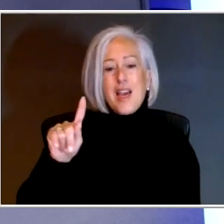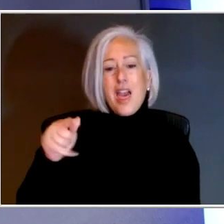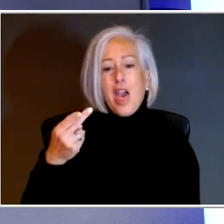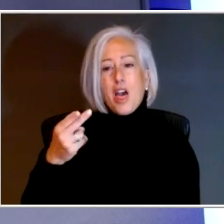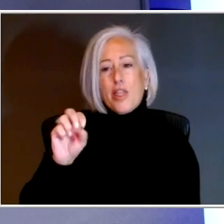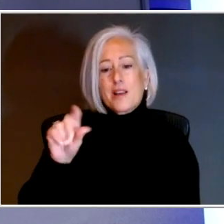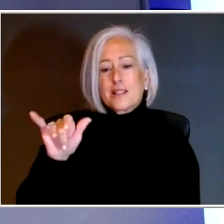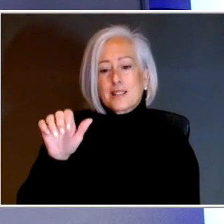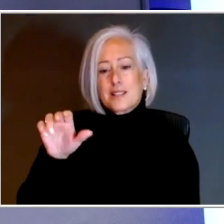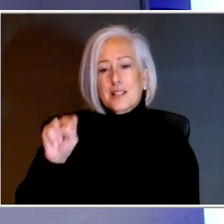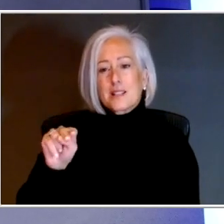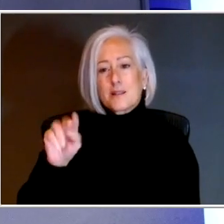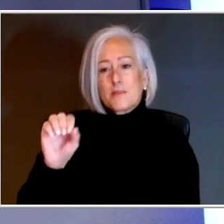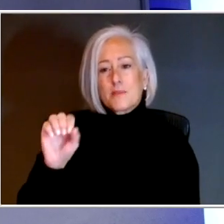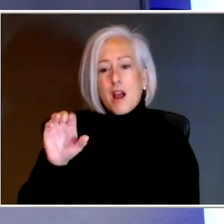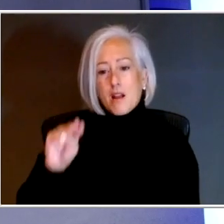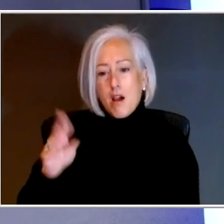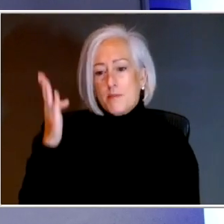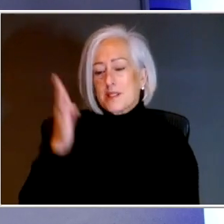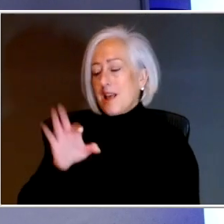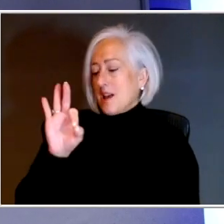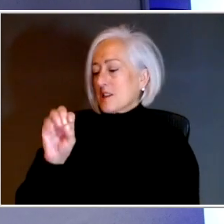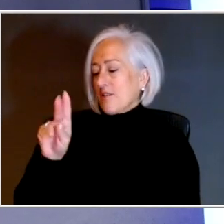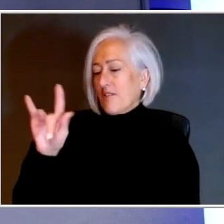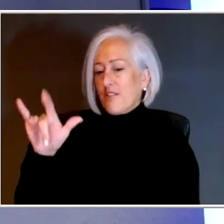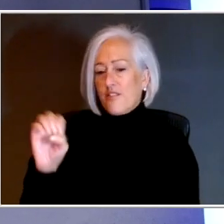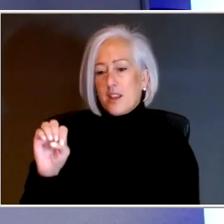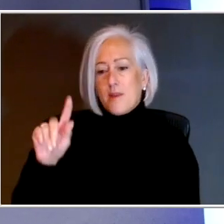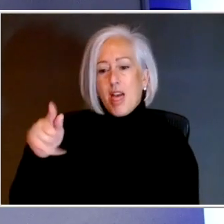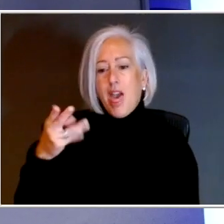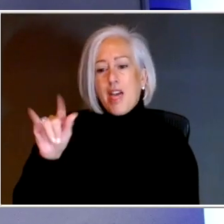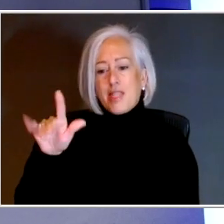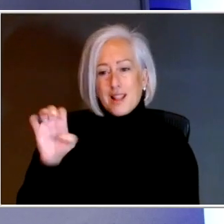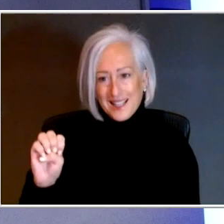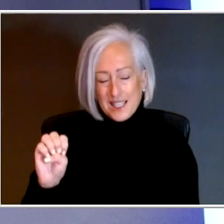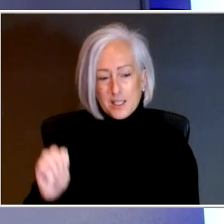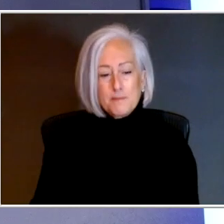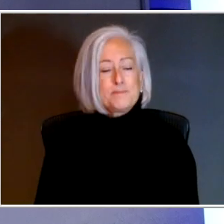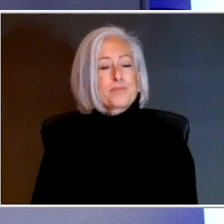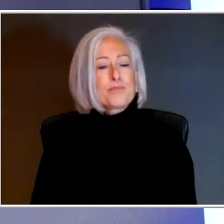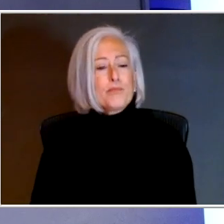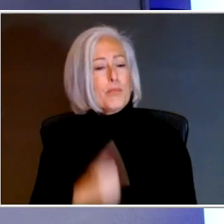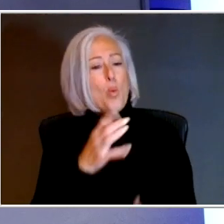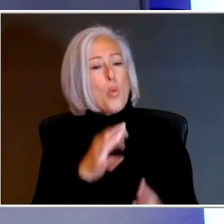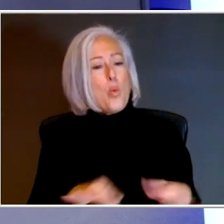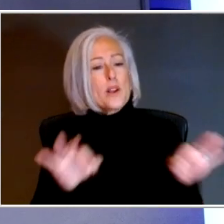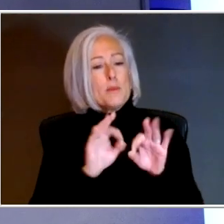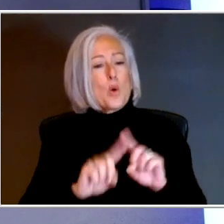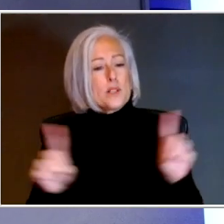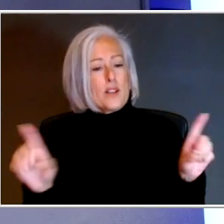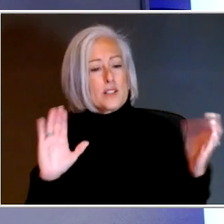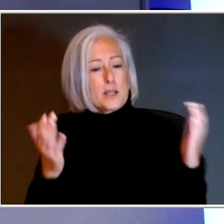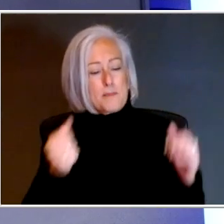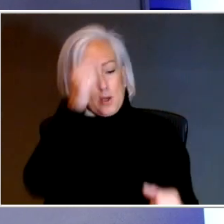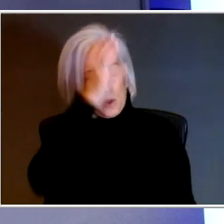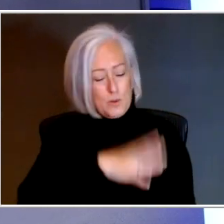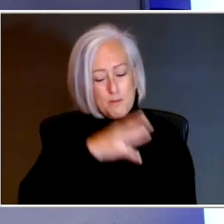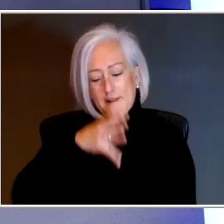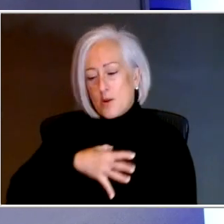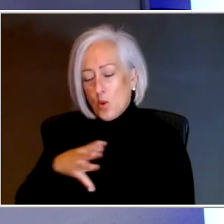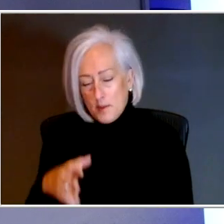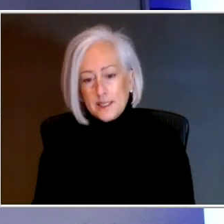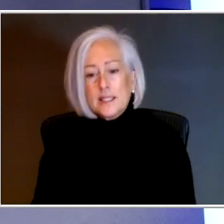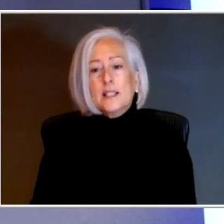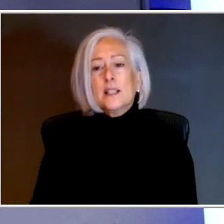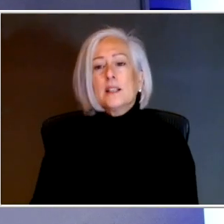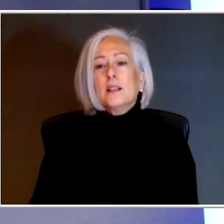kansashealthsystem.com/female athlete. Dr. Vopat, one of the key differences between men and women, and we've been talking about them, treating them differently, but one big difference